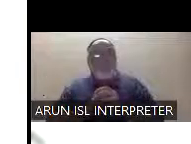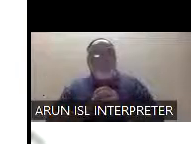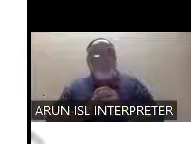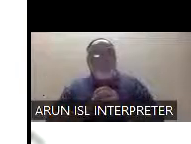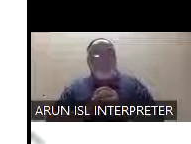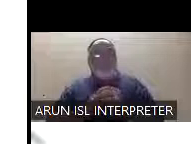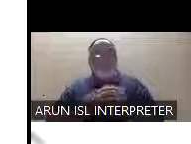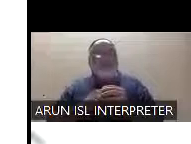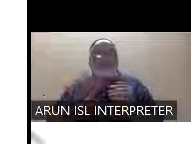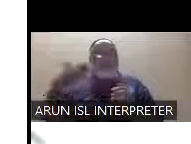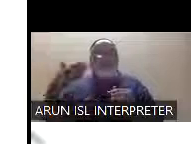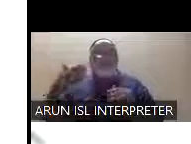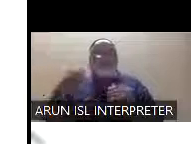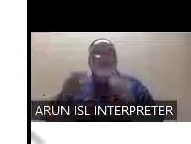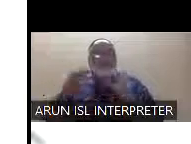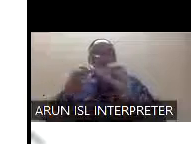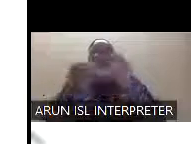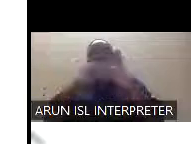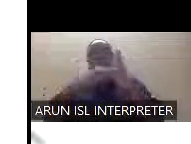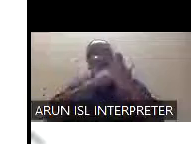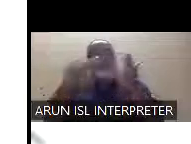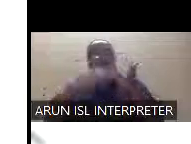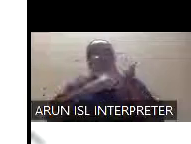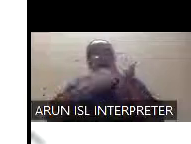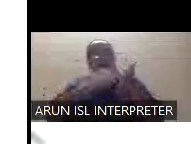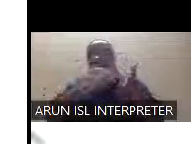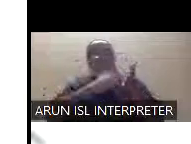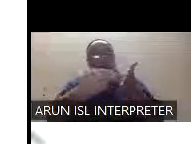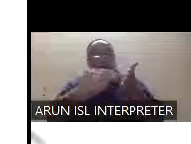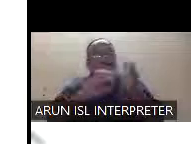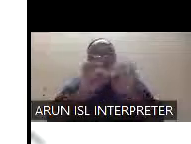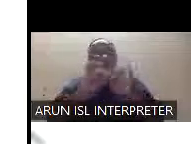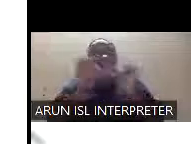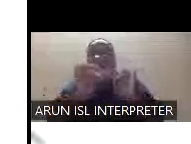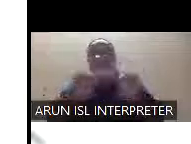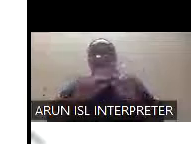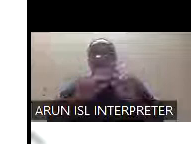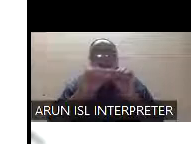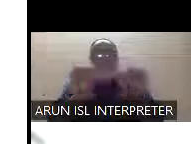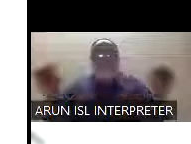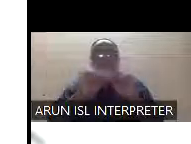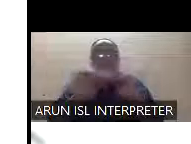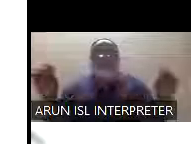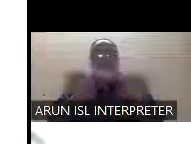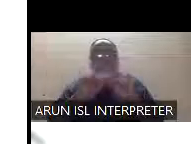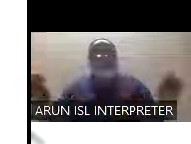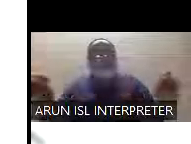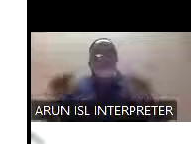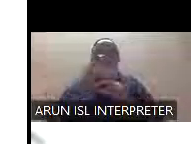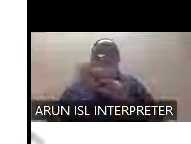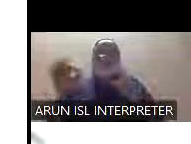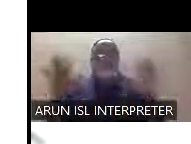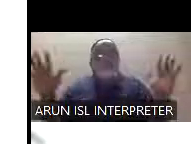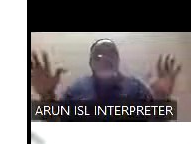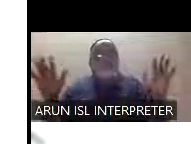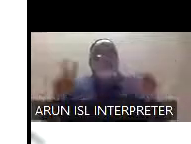that standards for captioning of television programs would be developed. This has been done for television programs.